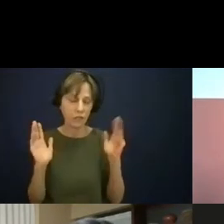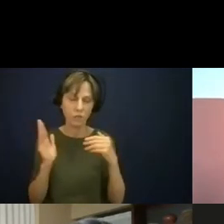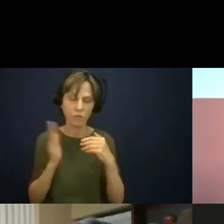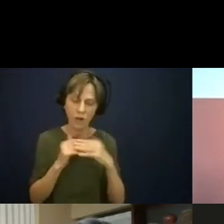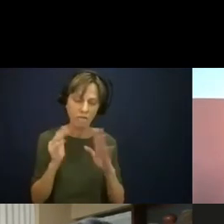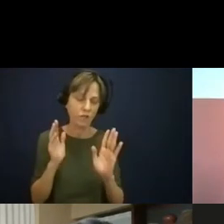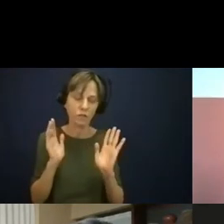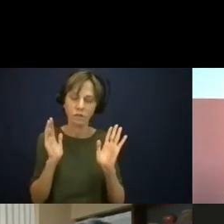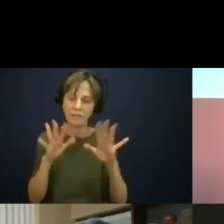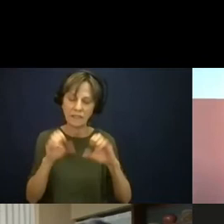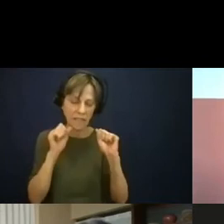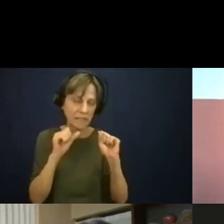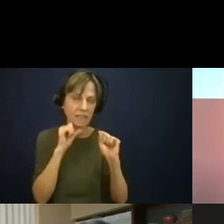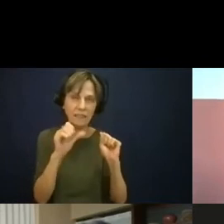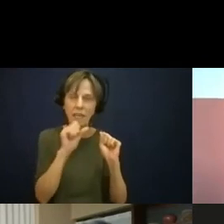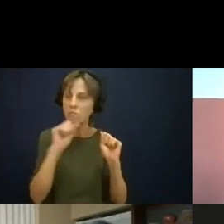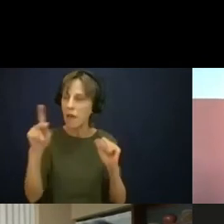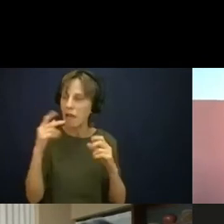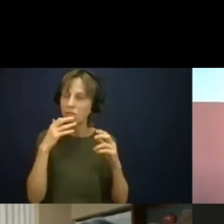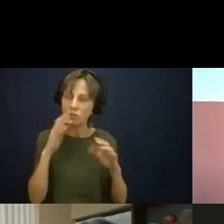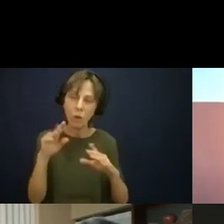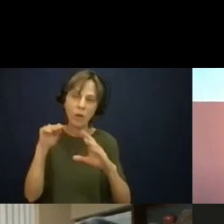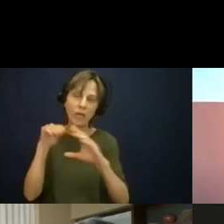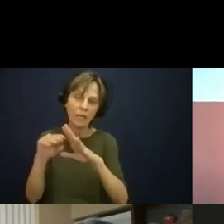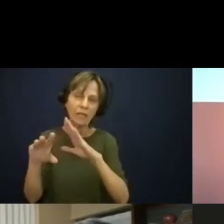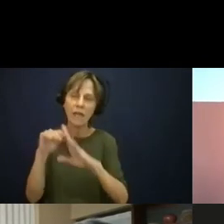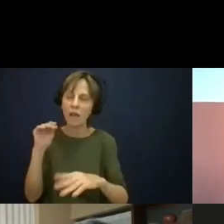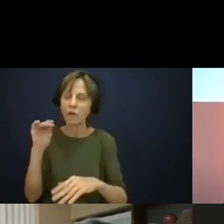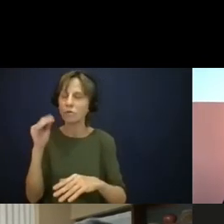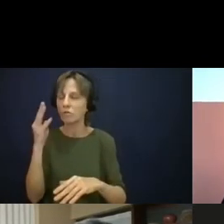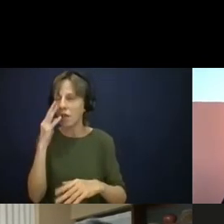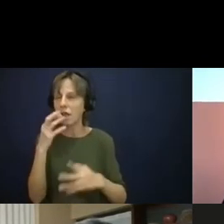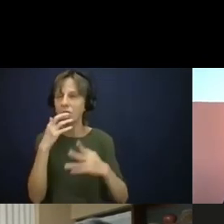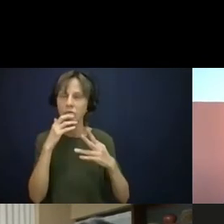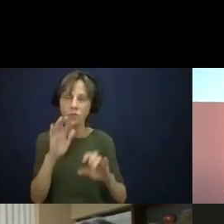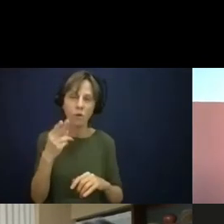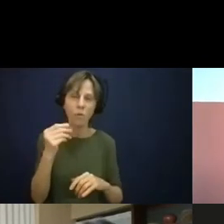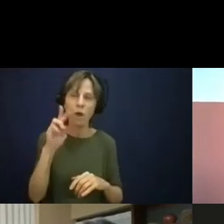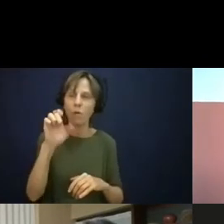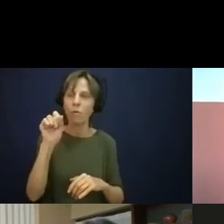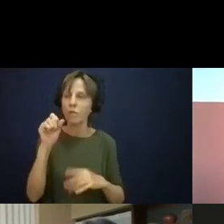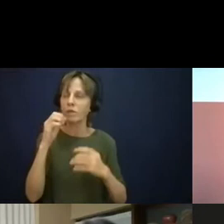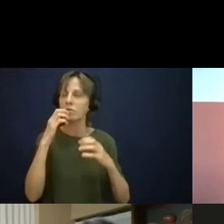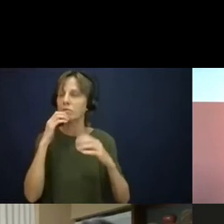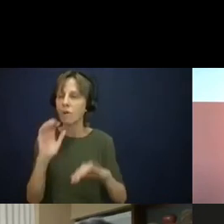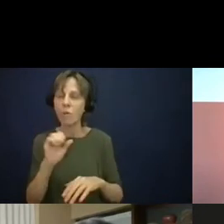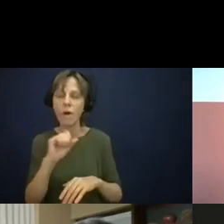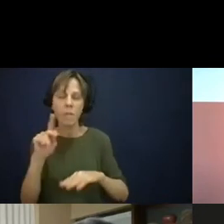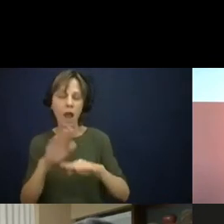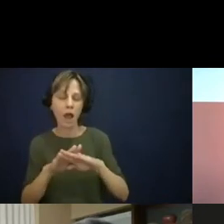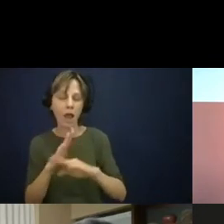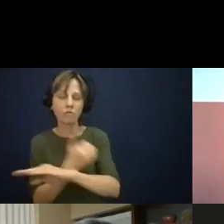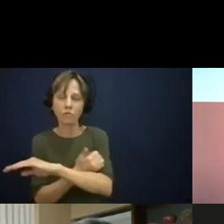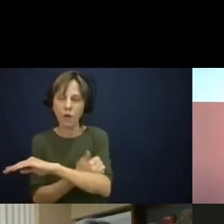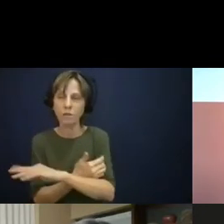the streets, not to be in and out of jail, not to be homeless or on drugs. So with that being said, I had